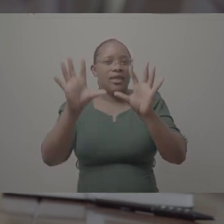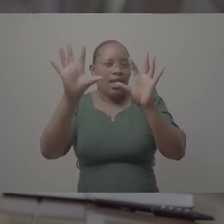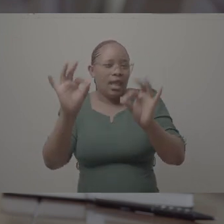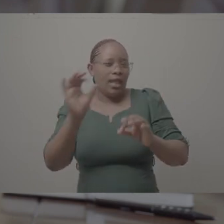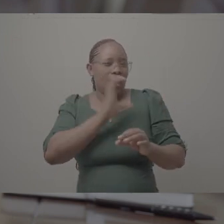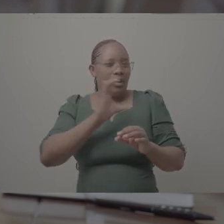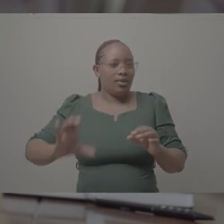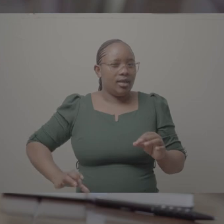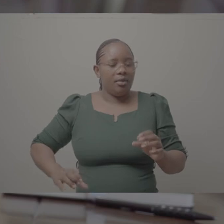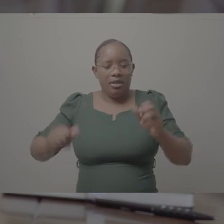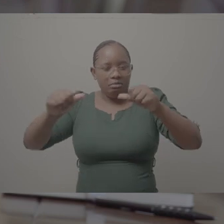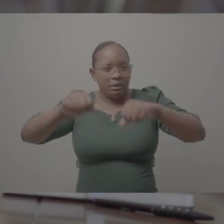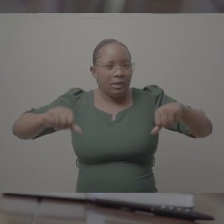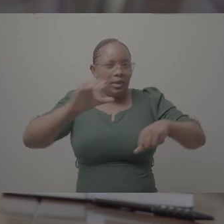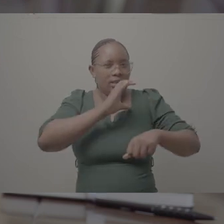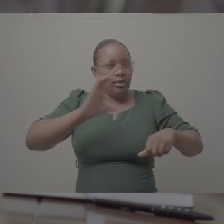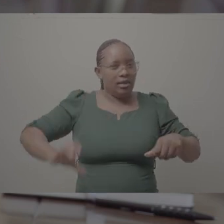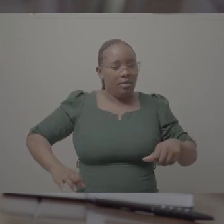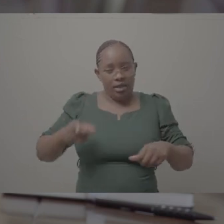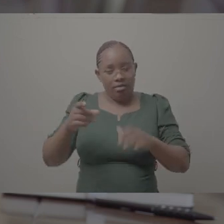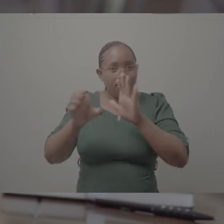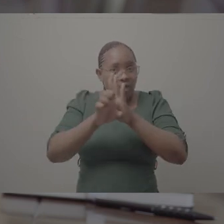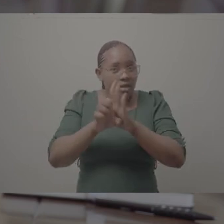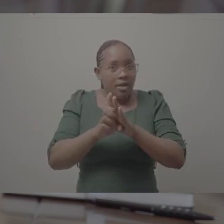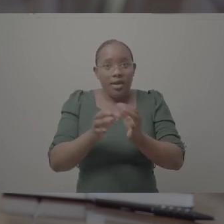accounting firms or audit firms, if you find